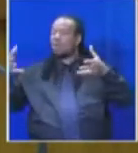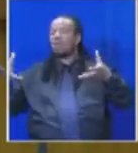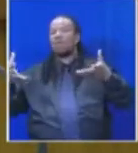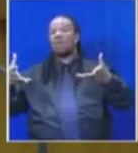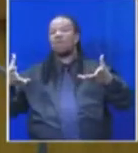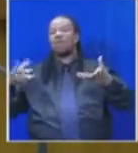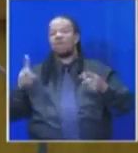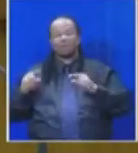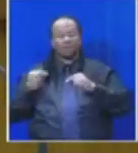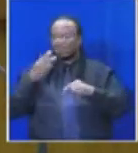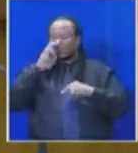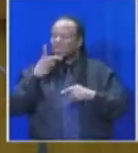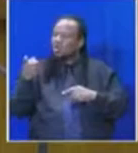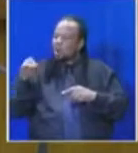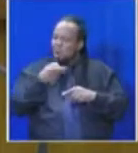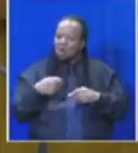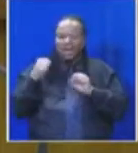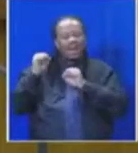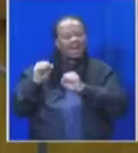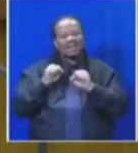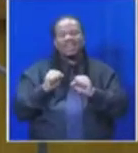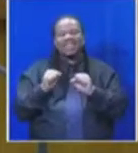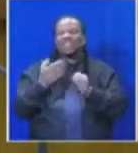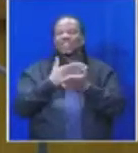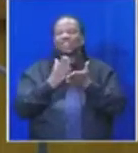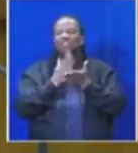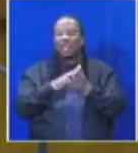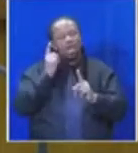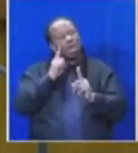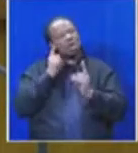to agree on how to achieve our shared goals together while dealing with